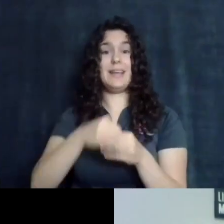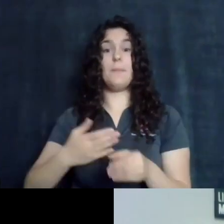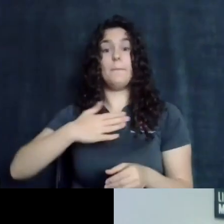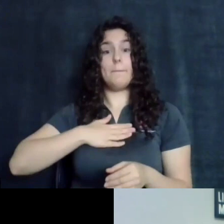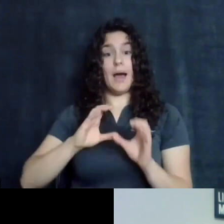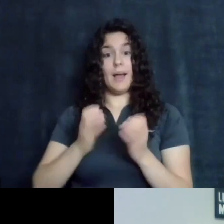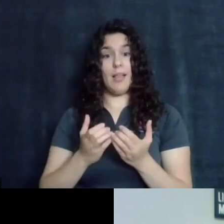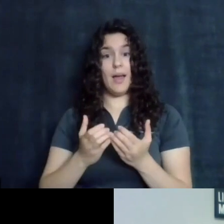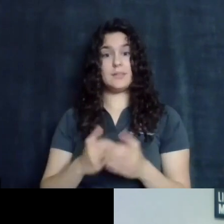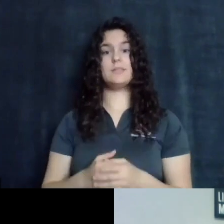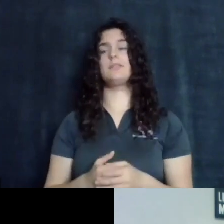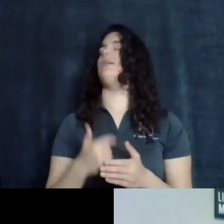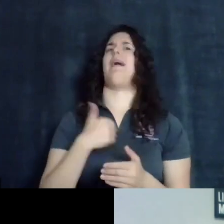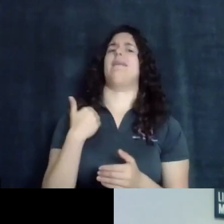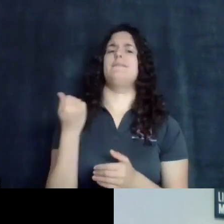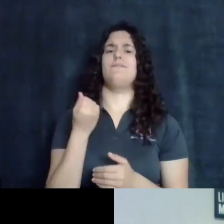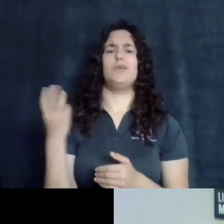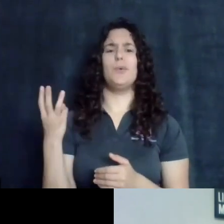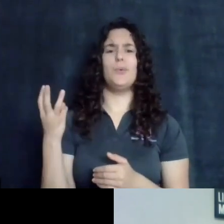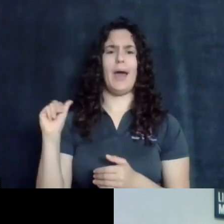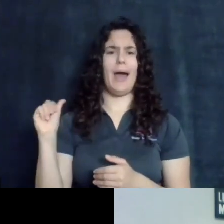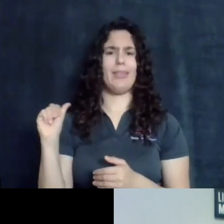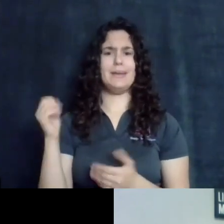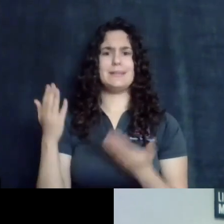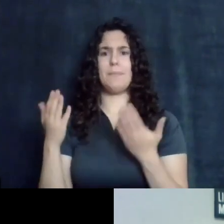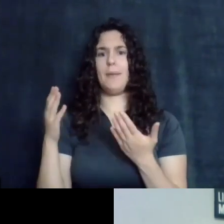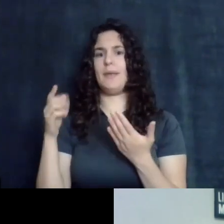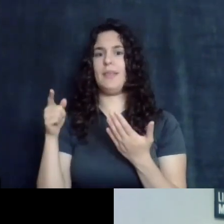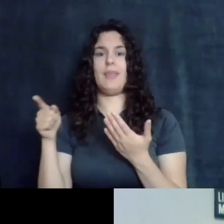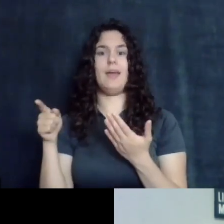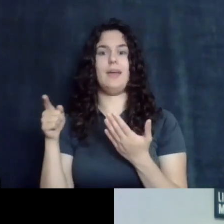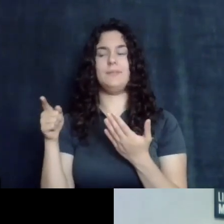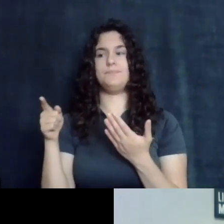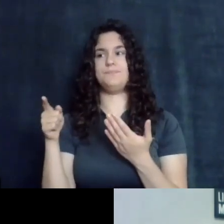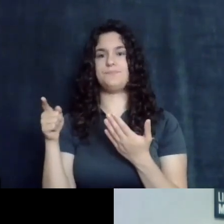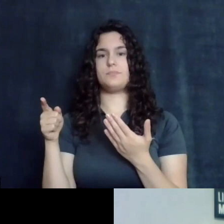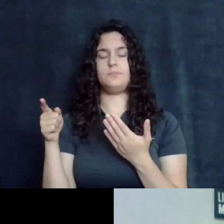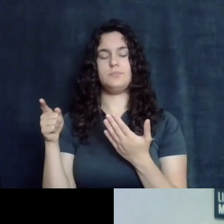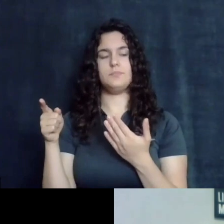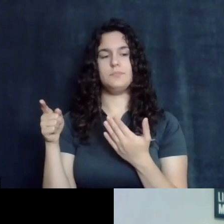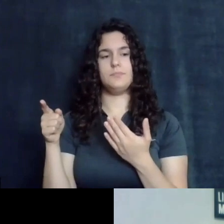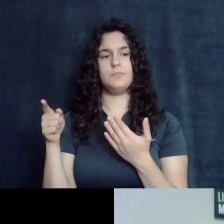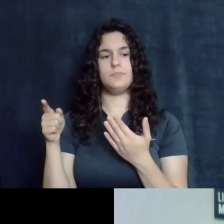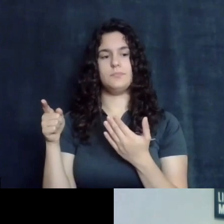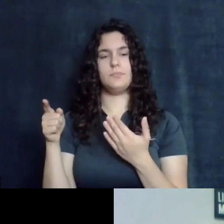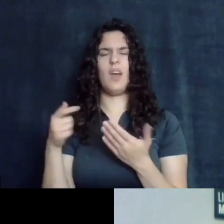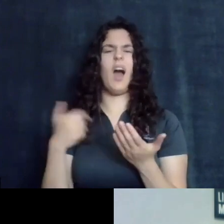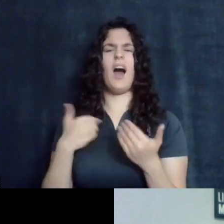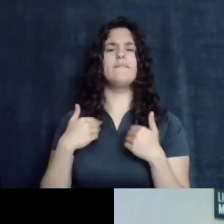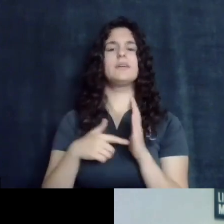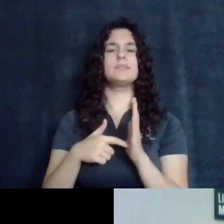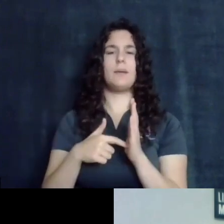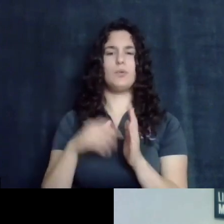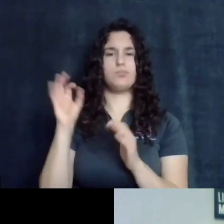an athlete or two who sometimes get ideas, which I'll give you one example. I had